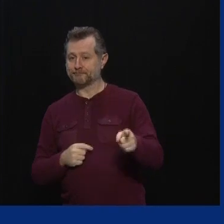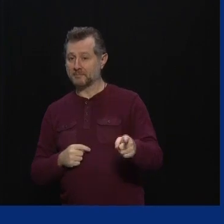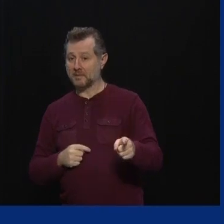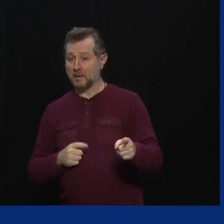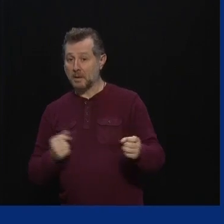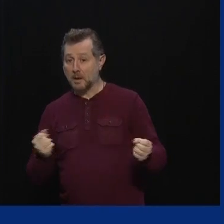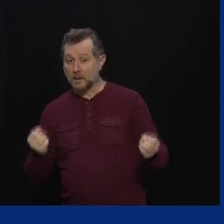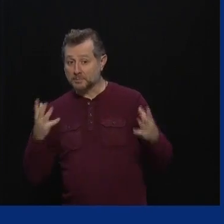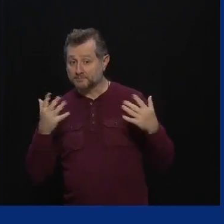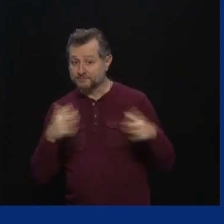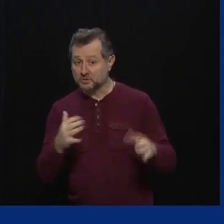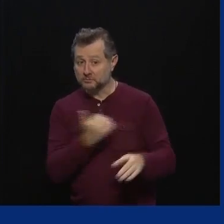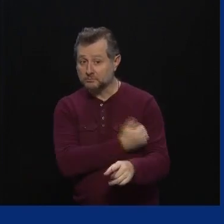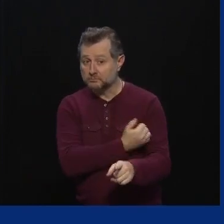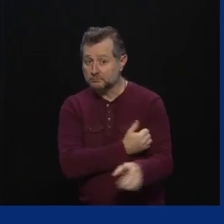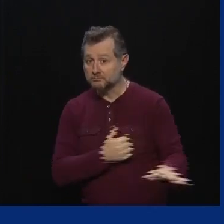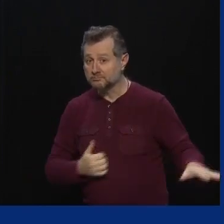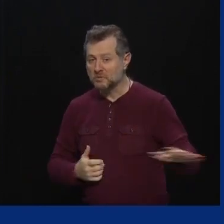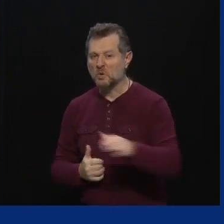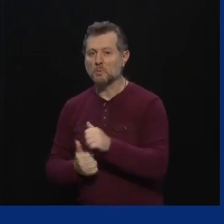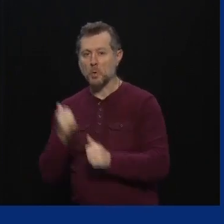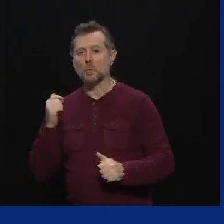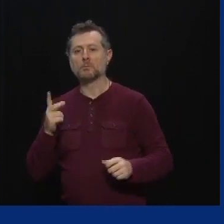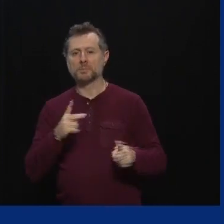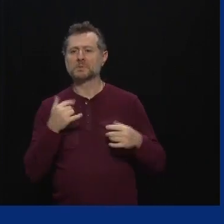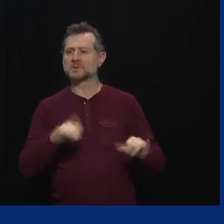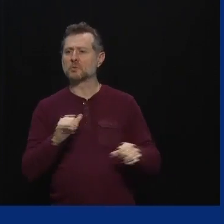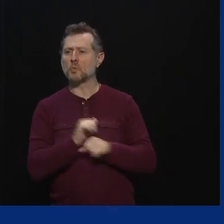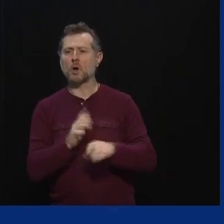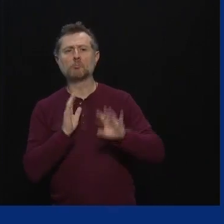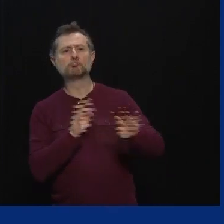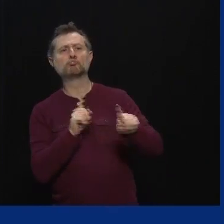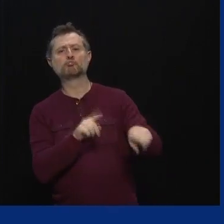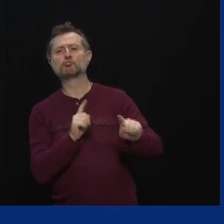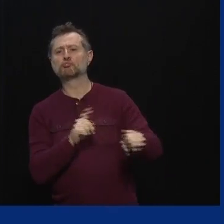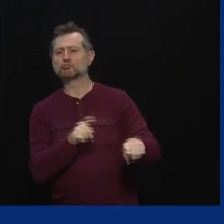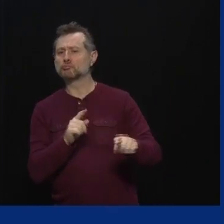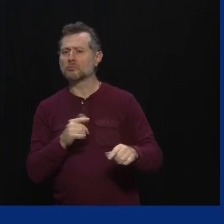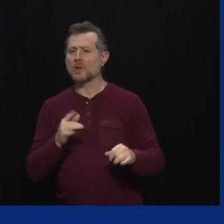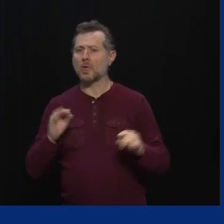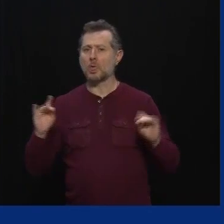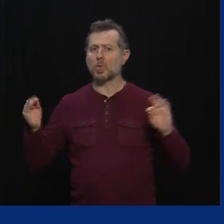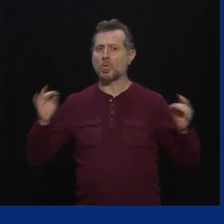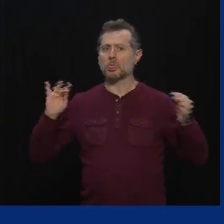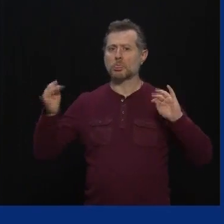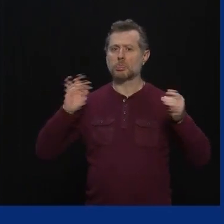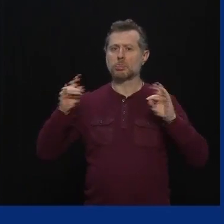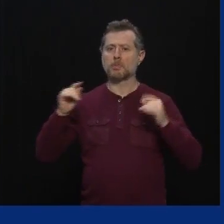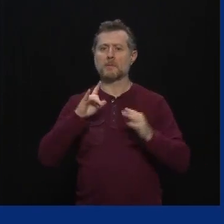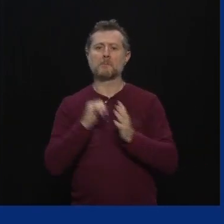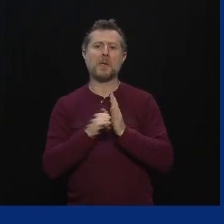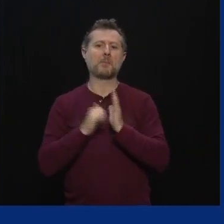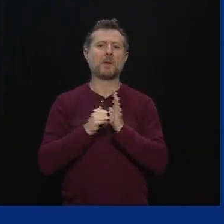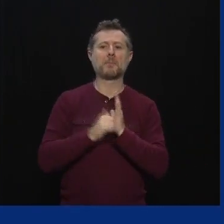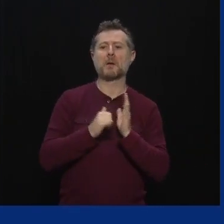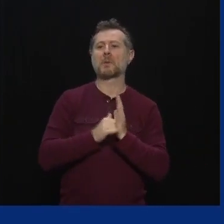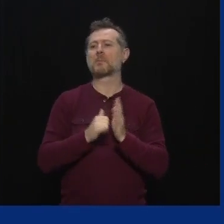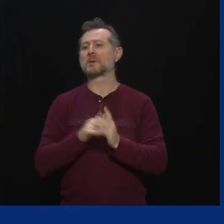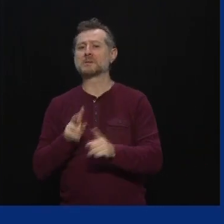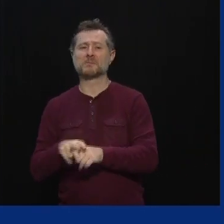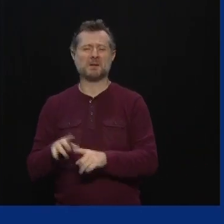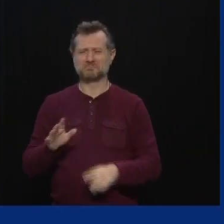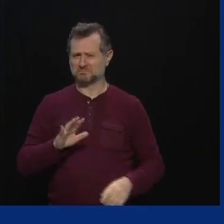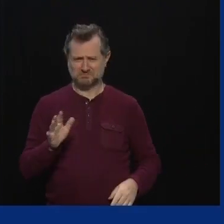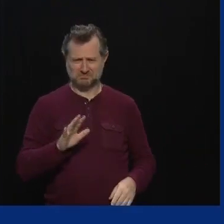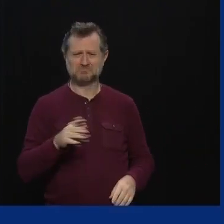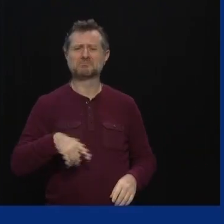on their jobs, despite what we had been told by everyone early on that it's just going to be impossible to implement this. People stepped up when they needed to,